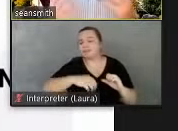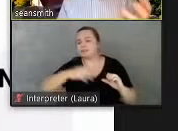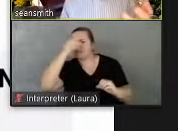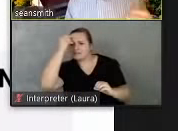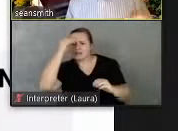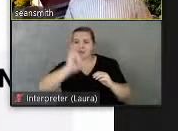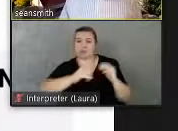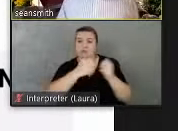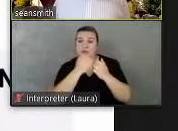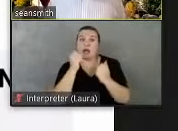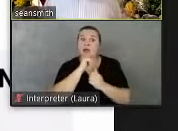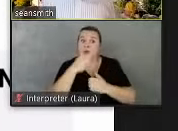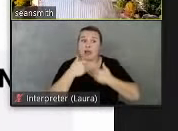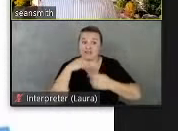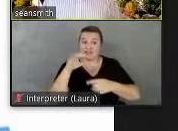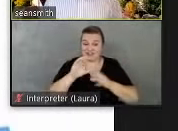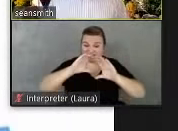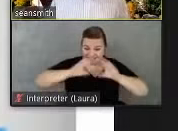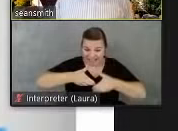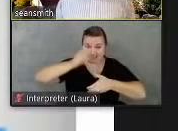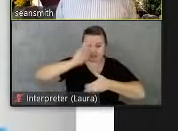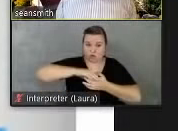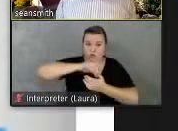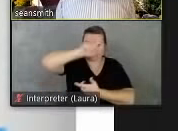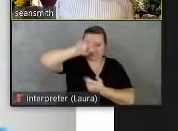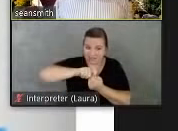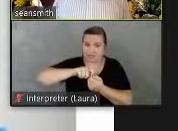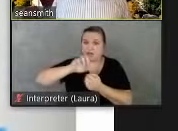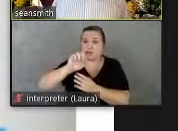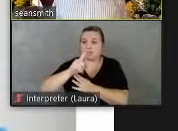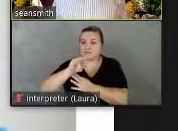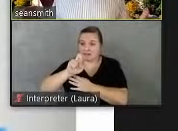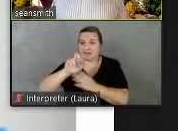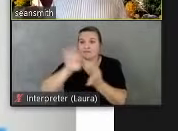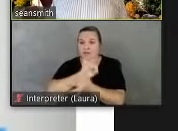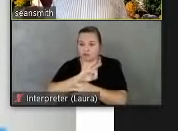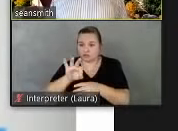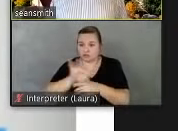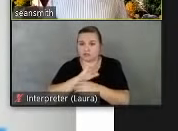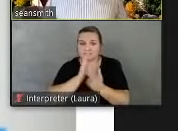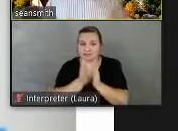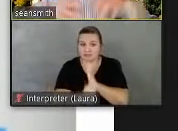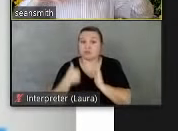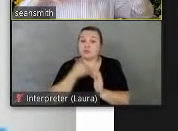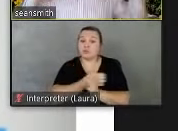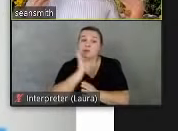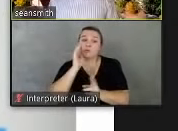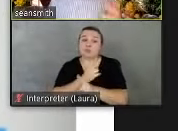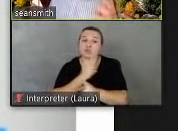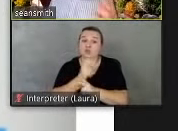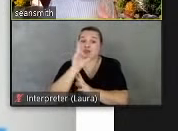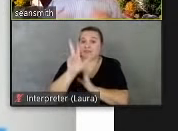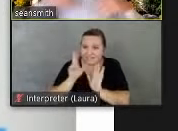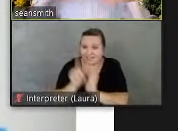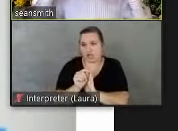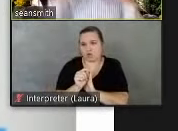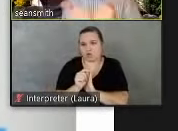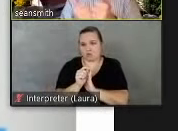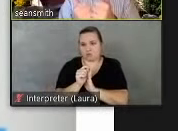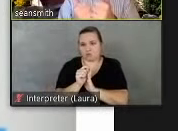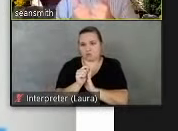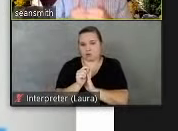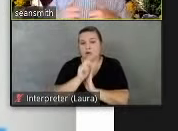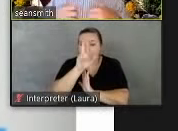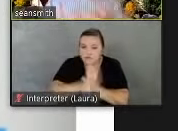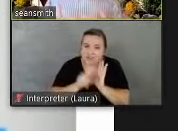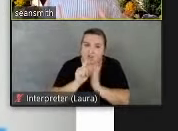class on executive function skills. So with that in mind, we're going to use video. We're going to use video because it engages